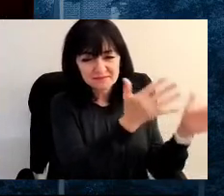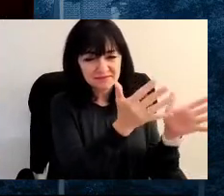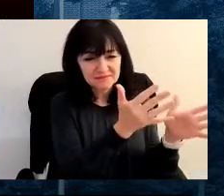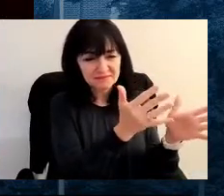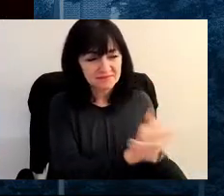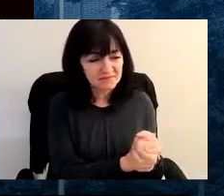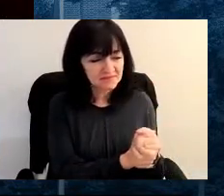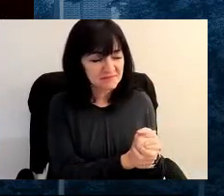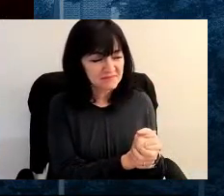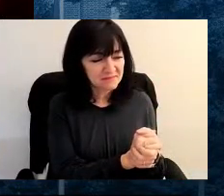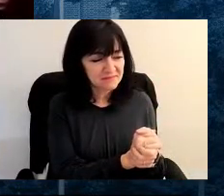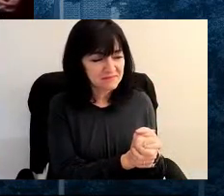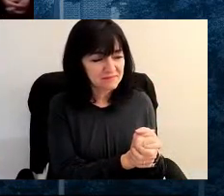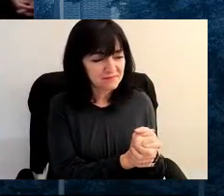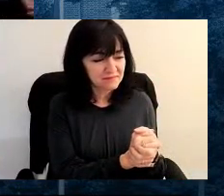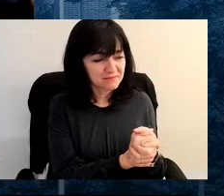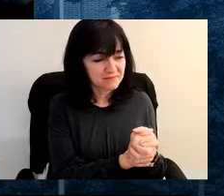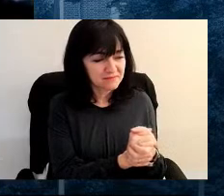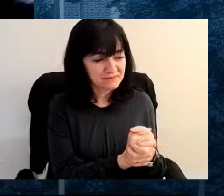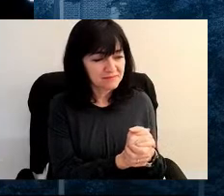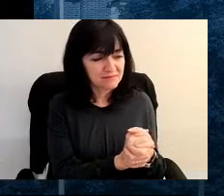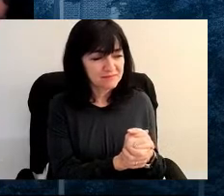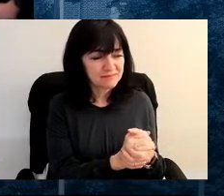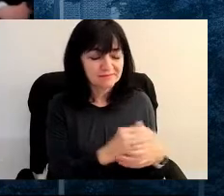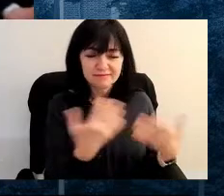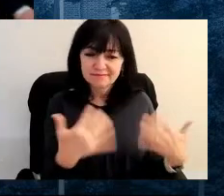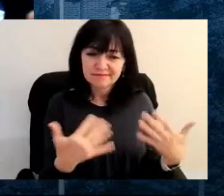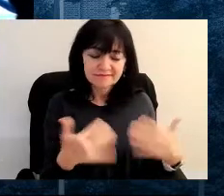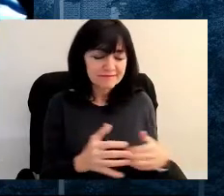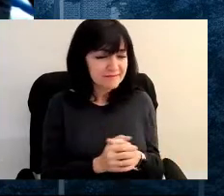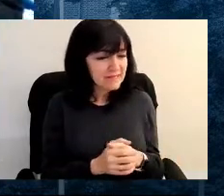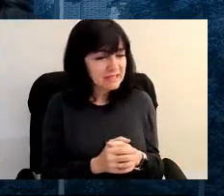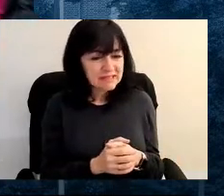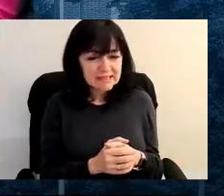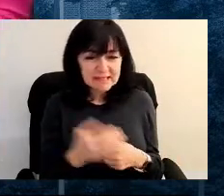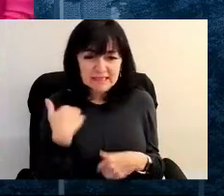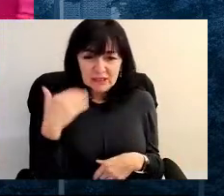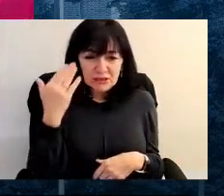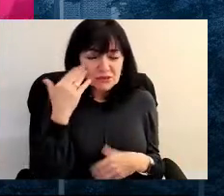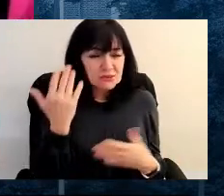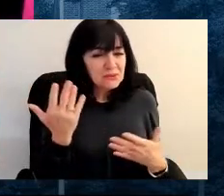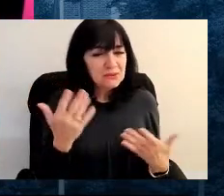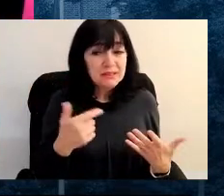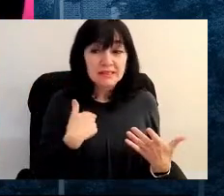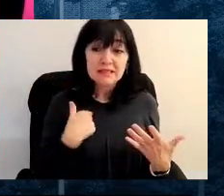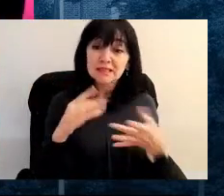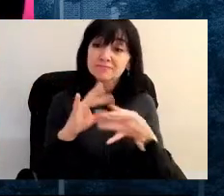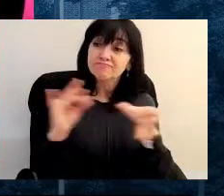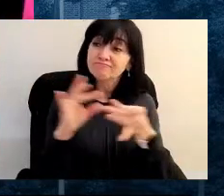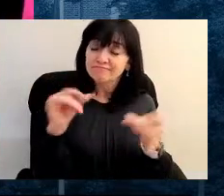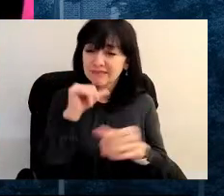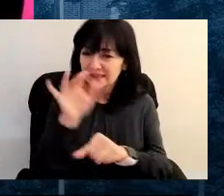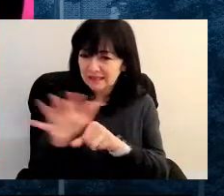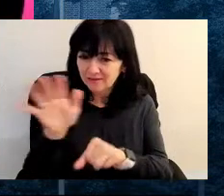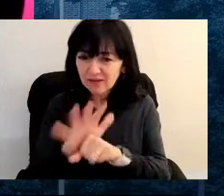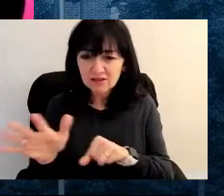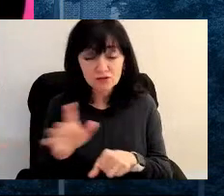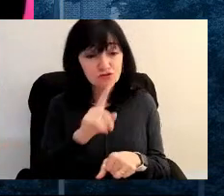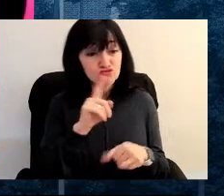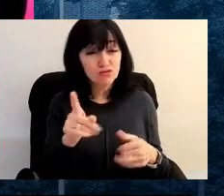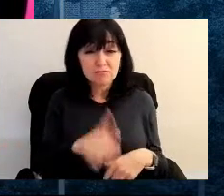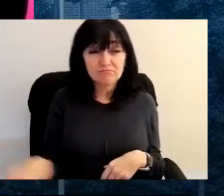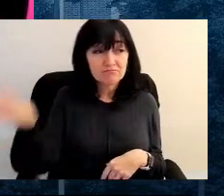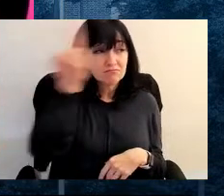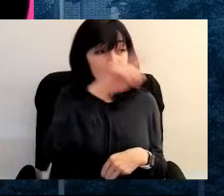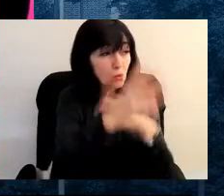It's really impossible to overstate it, but it's certainly been a tough time to be a teacher anywhere in our country, actually around the